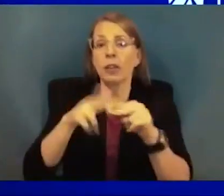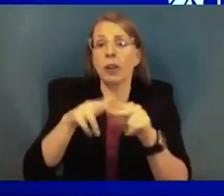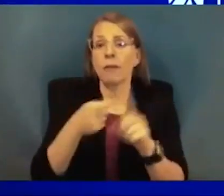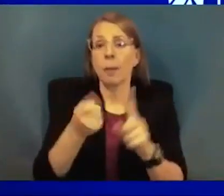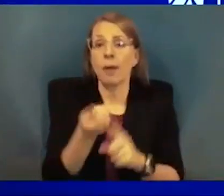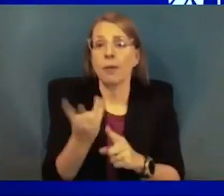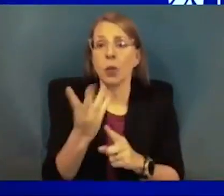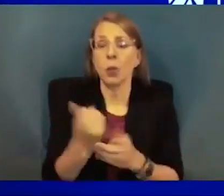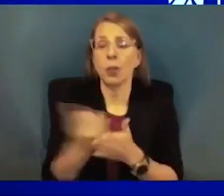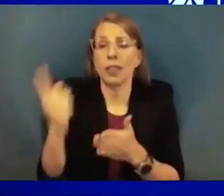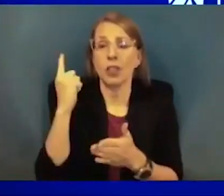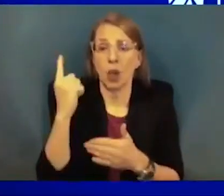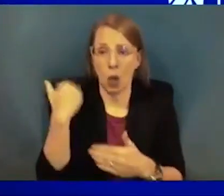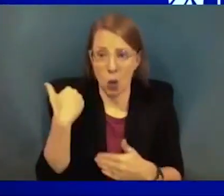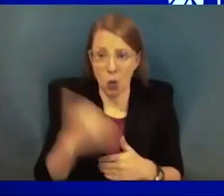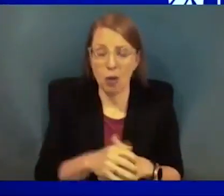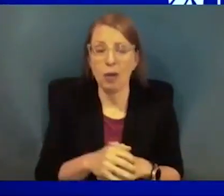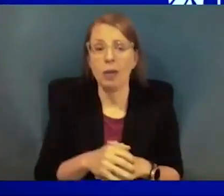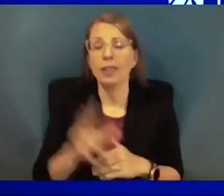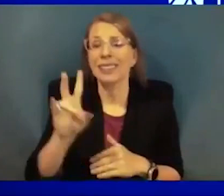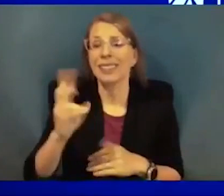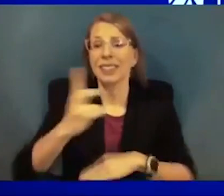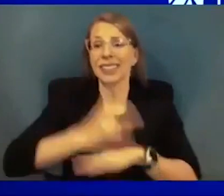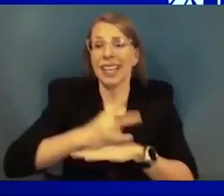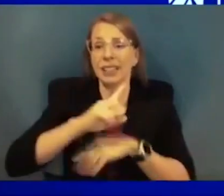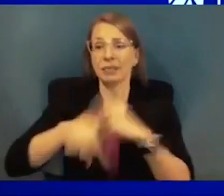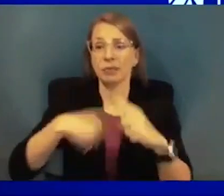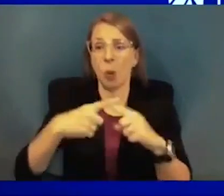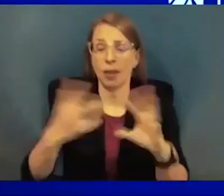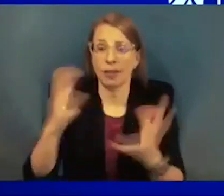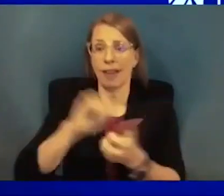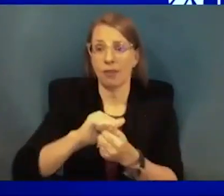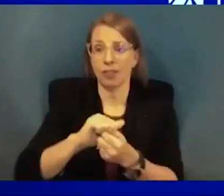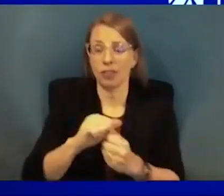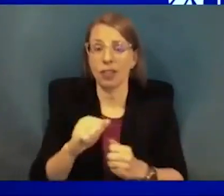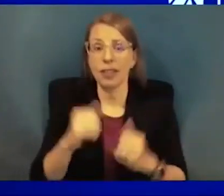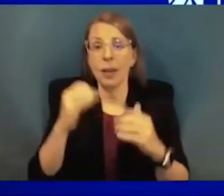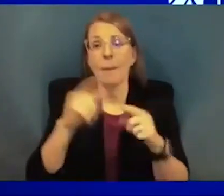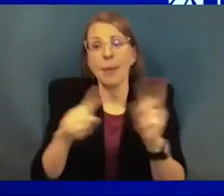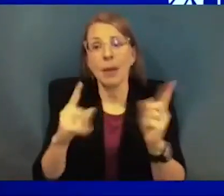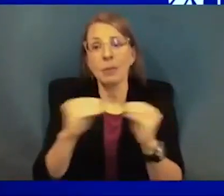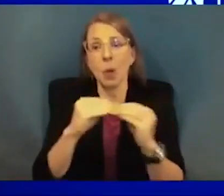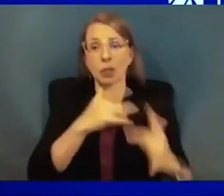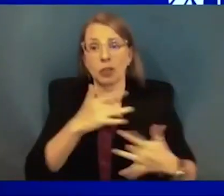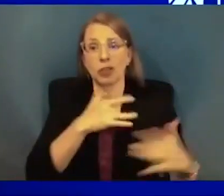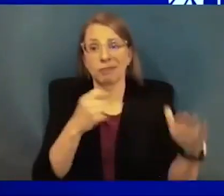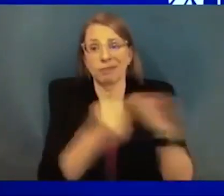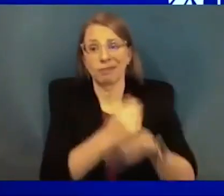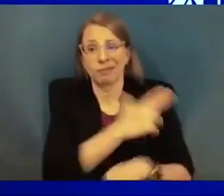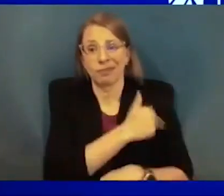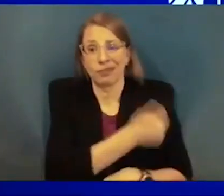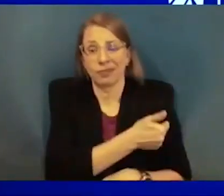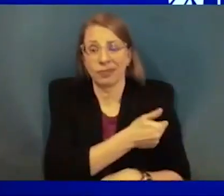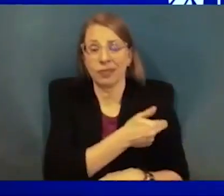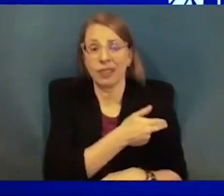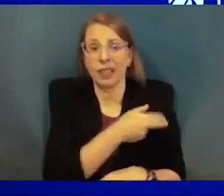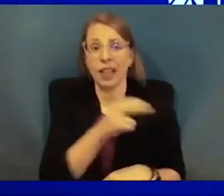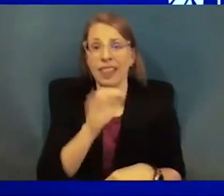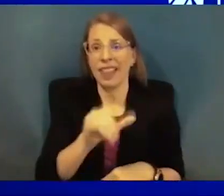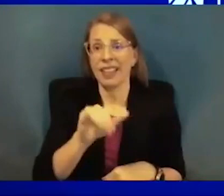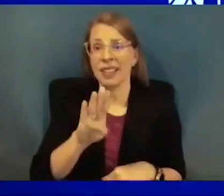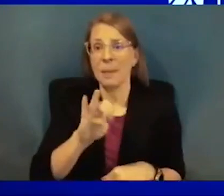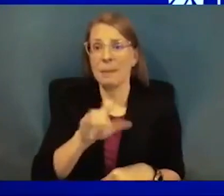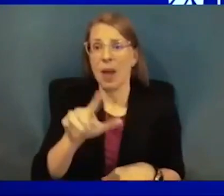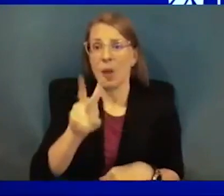the 7-day rolling average. But more concerning is the hospitalizations, and Dr. Stites has been talking about that as being the bellwether for the past few